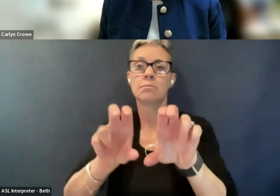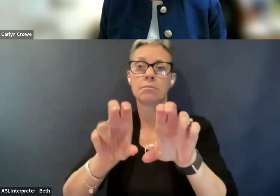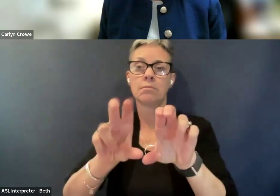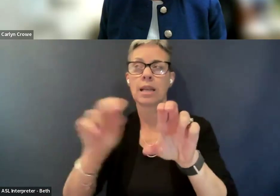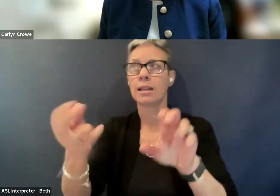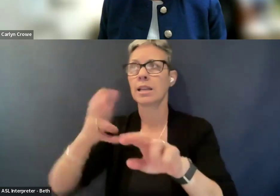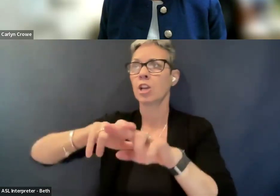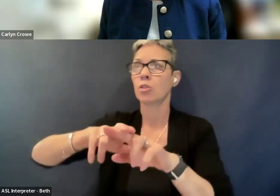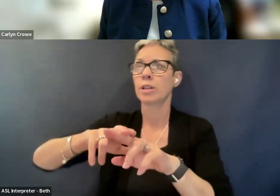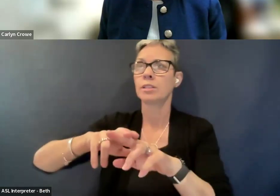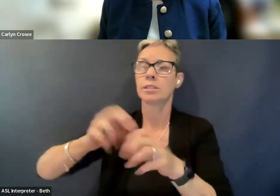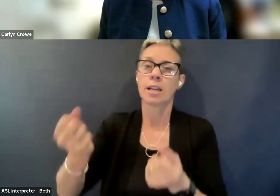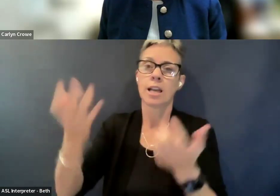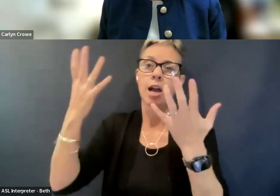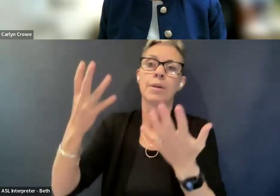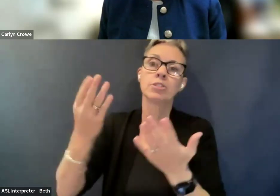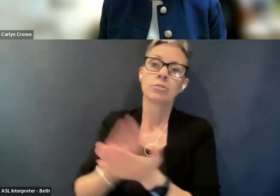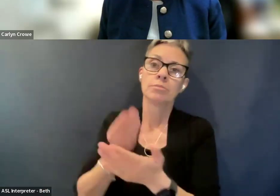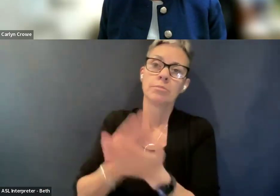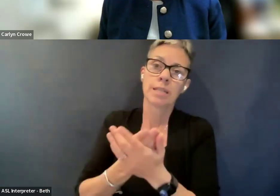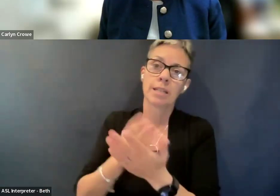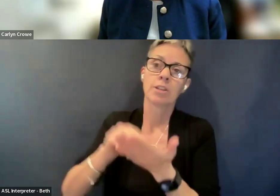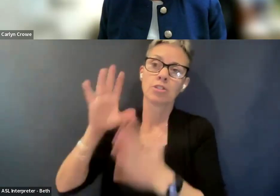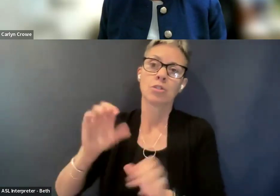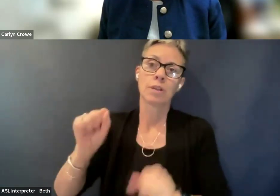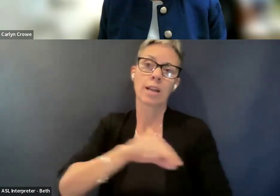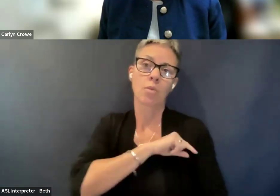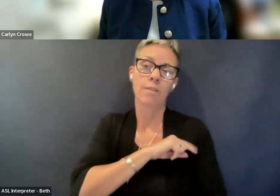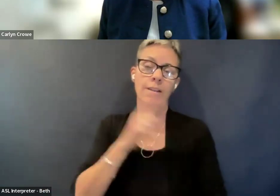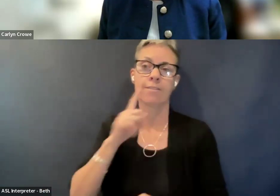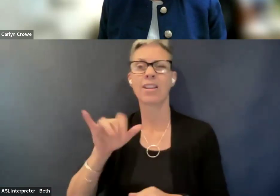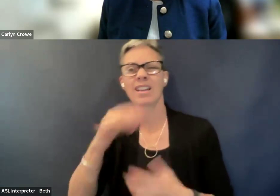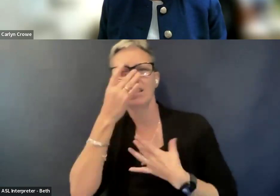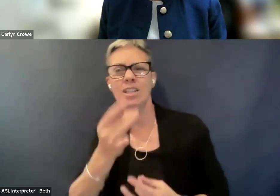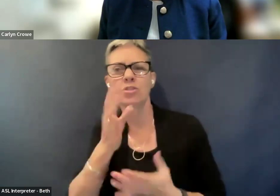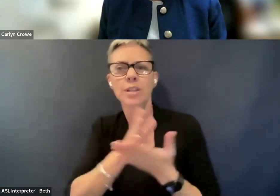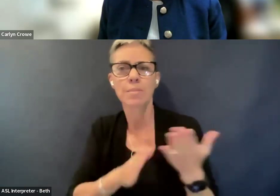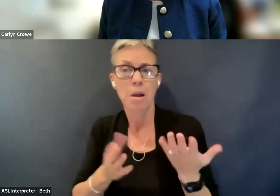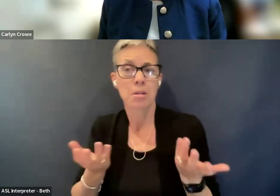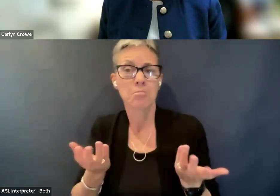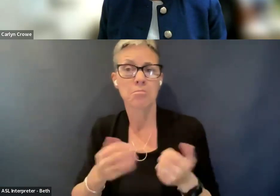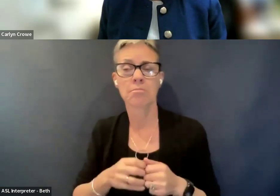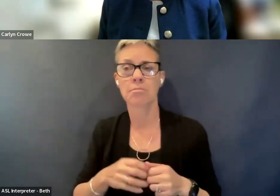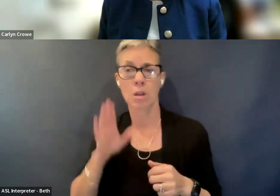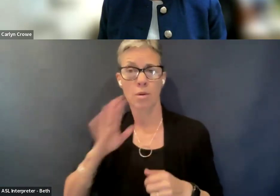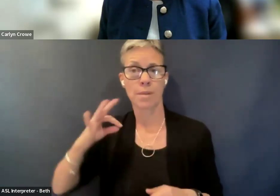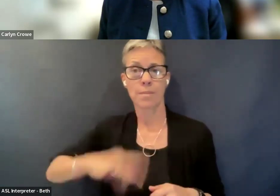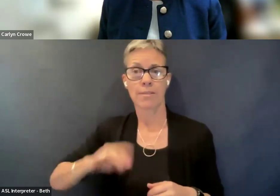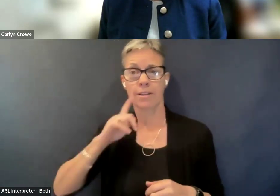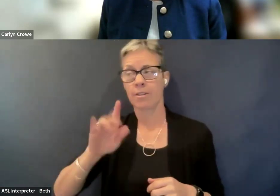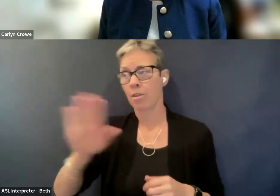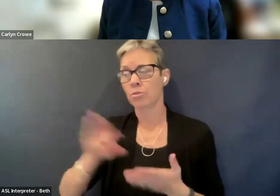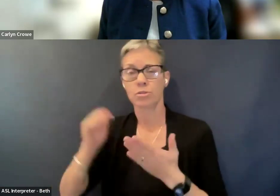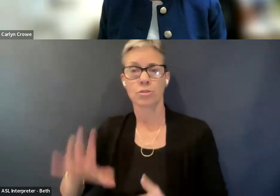the student would be qualified for. So that's a very interesting piece of it that would be very beneficial for those